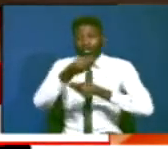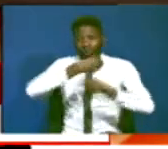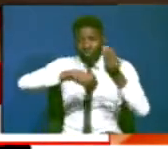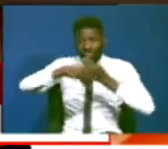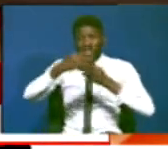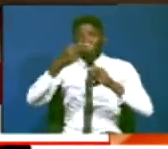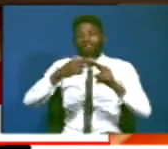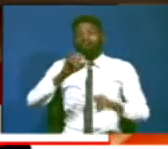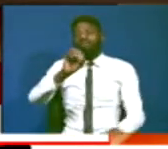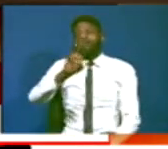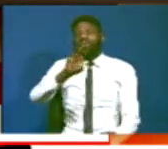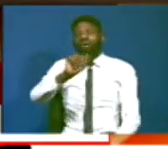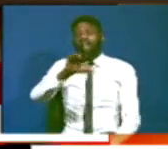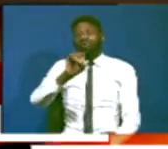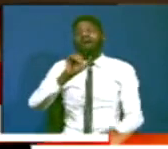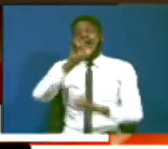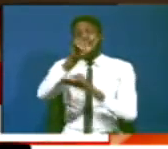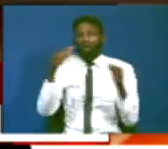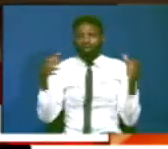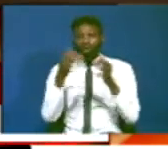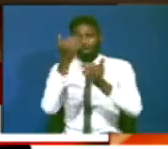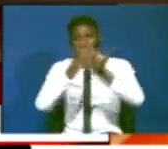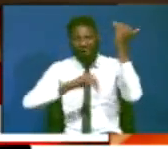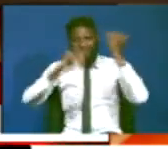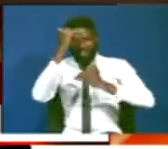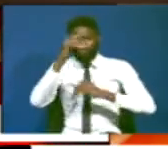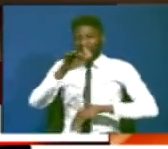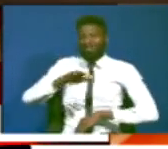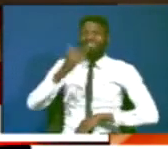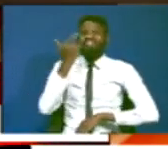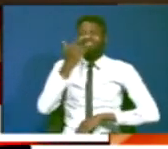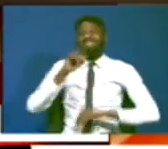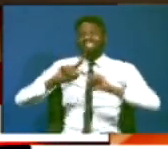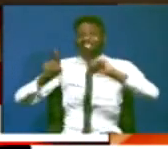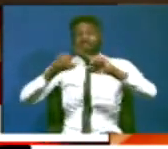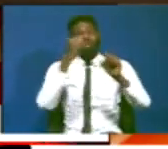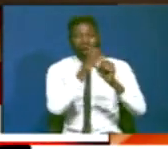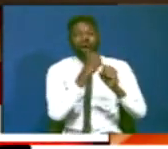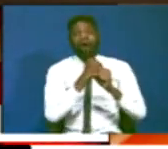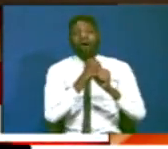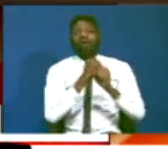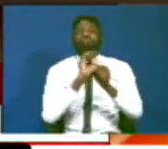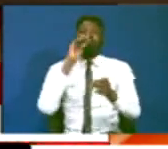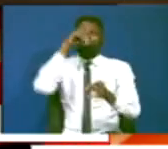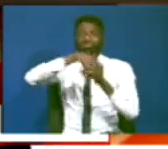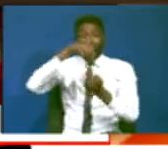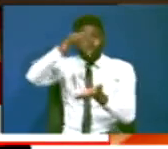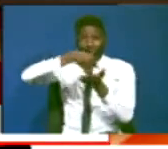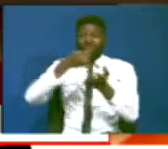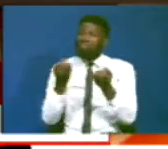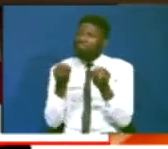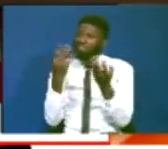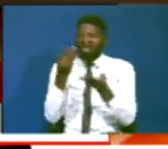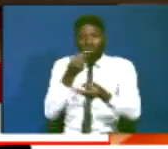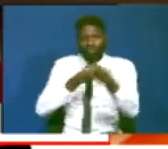challenged professionals from Nyanza region to take up other roles, including investing in the many economic opportunities available in